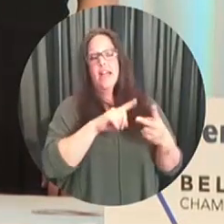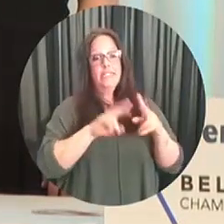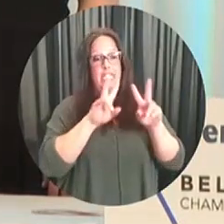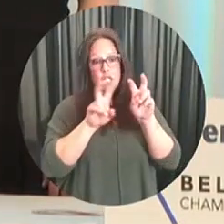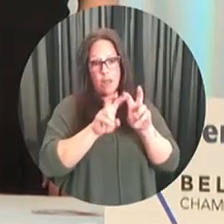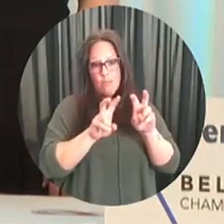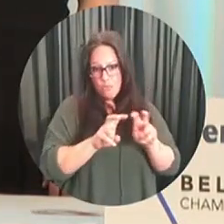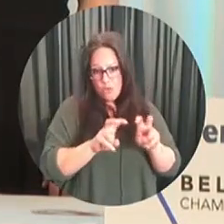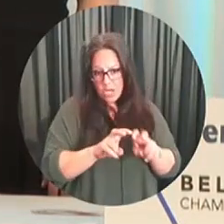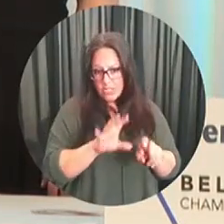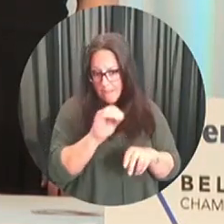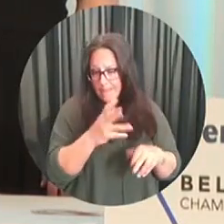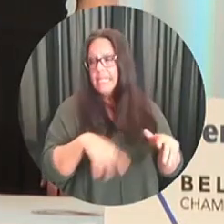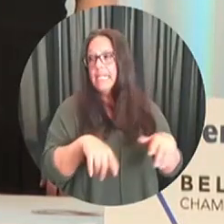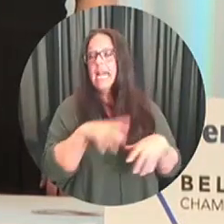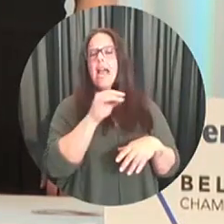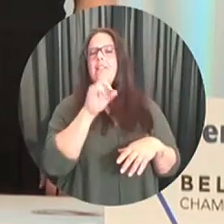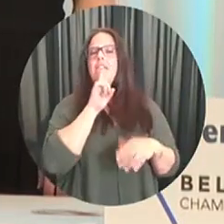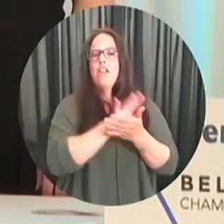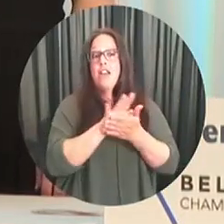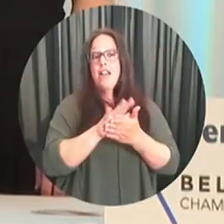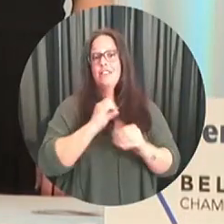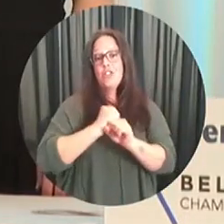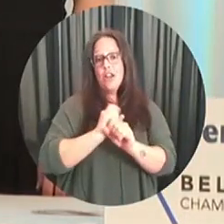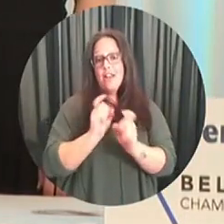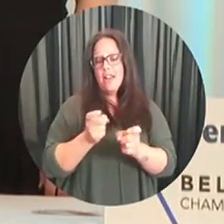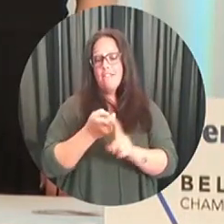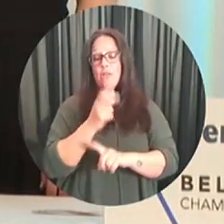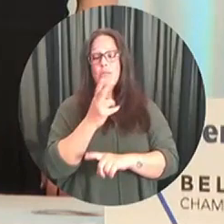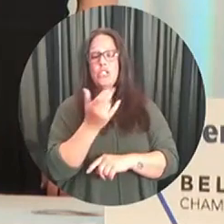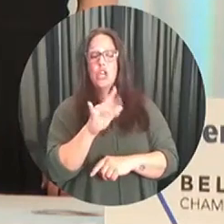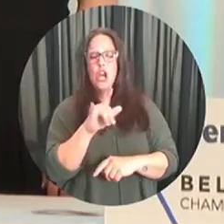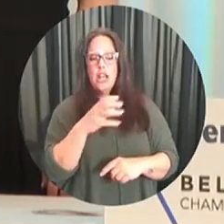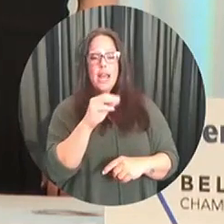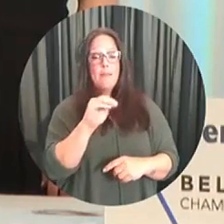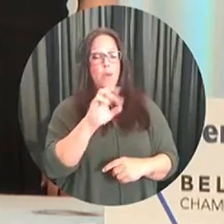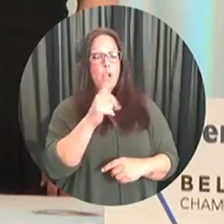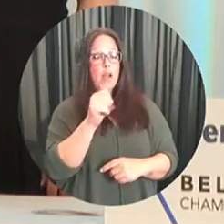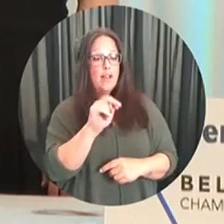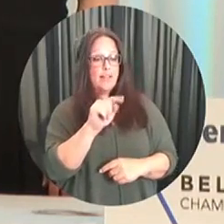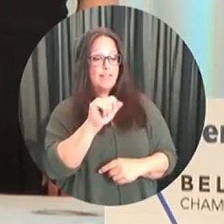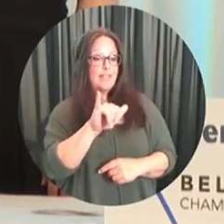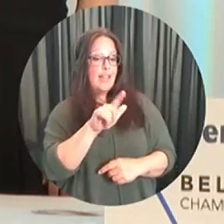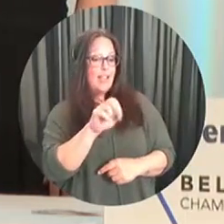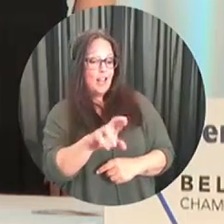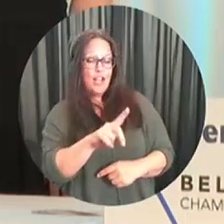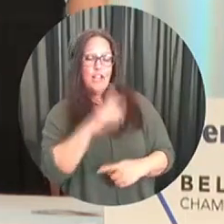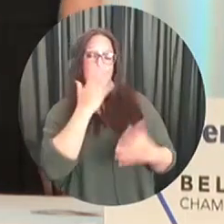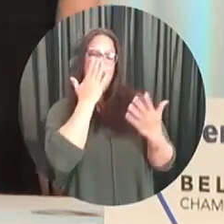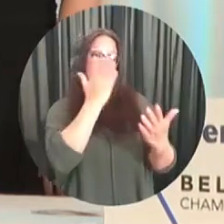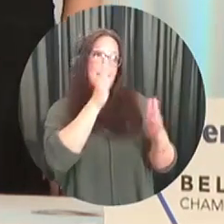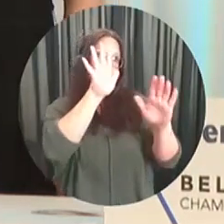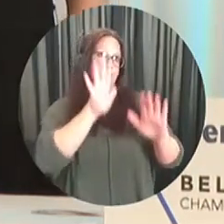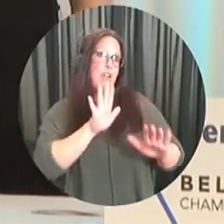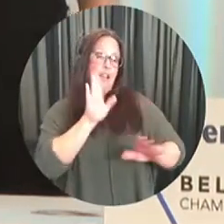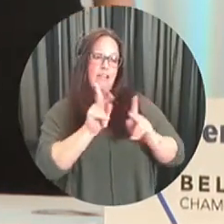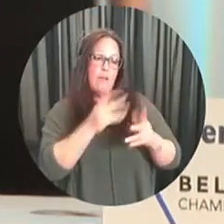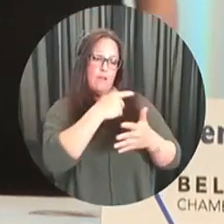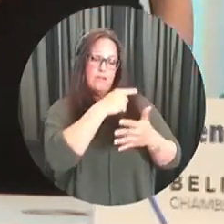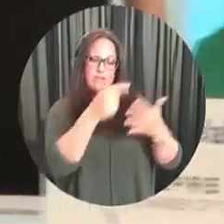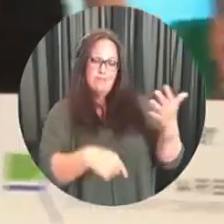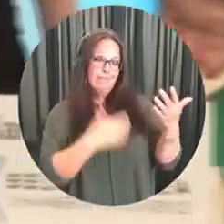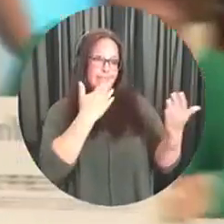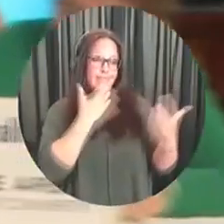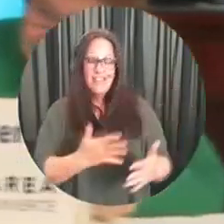very nice Guardian gift from Charlie and Morgan Taylor. So I want to thank all these great folks. Okay, thank you, Rhonda, so